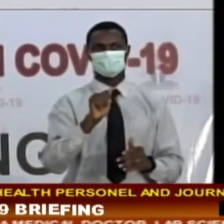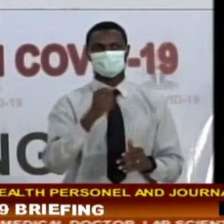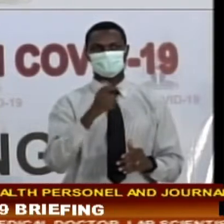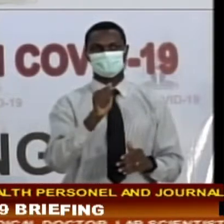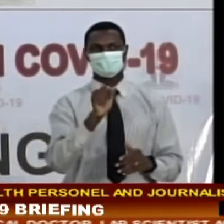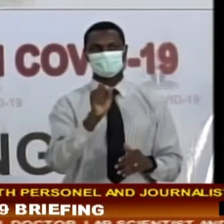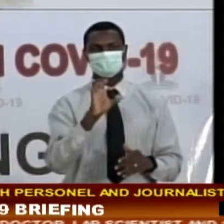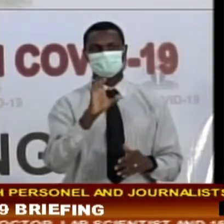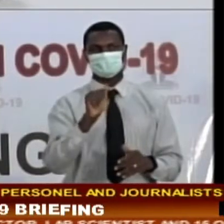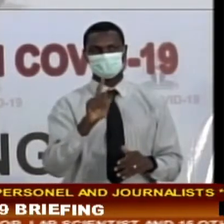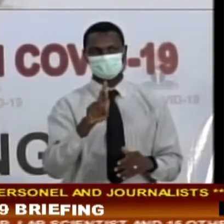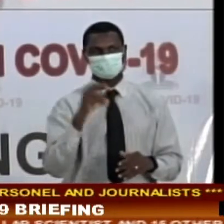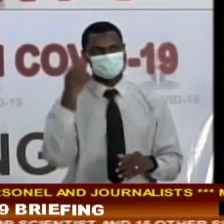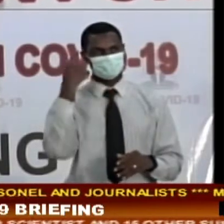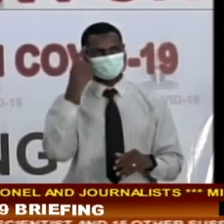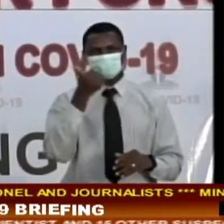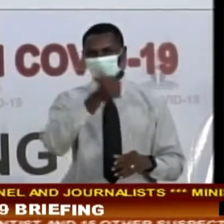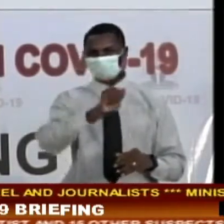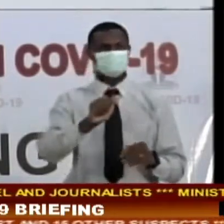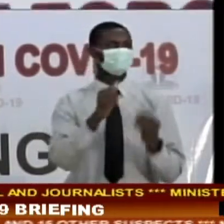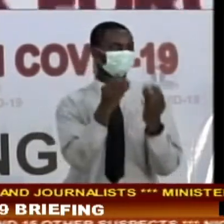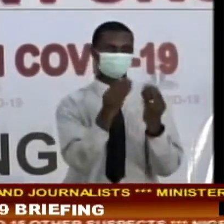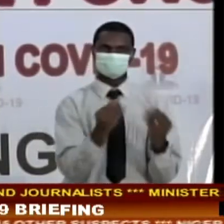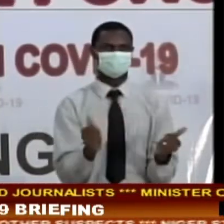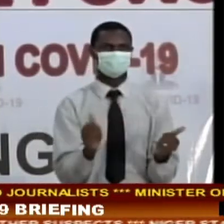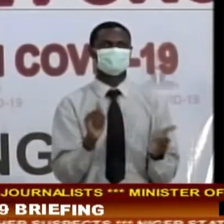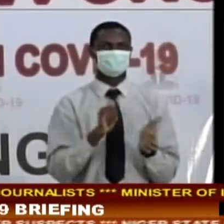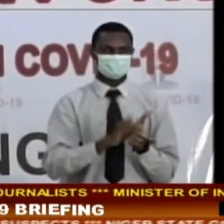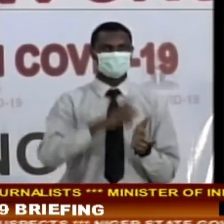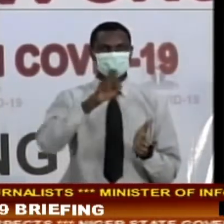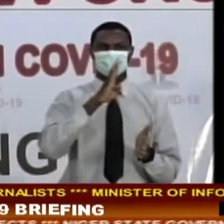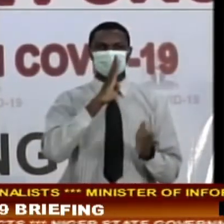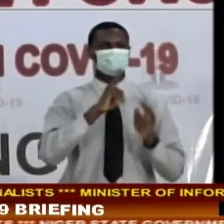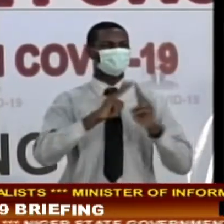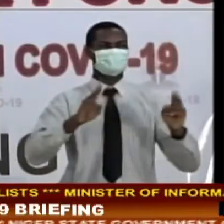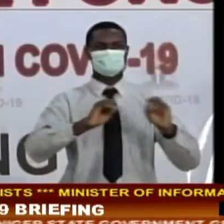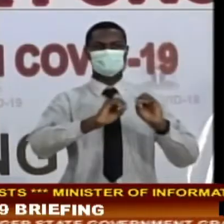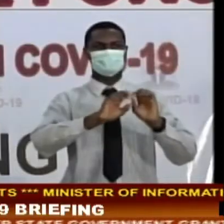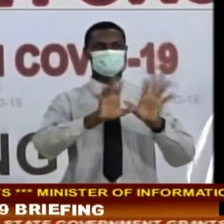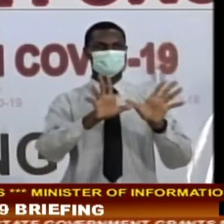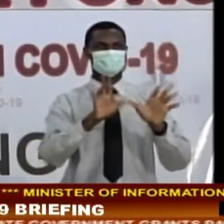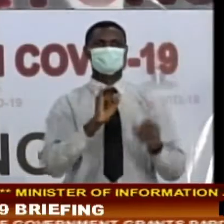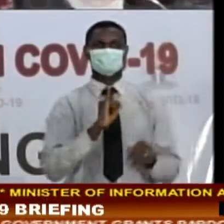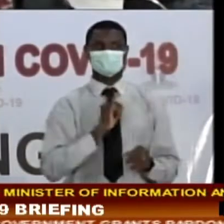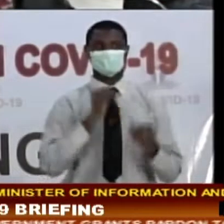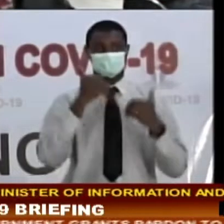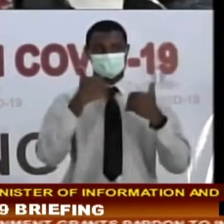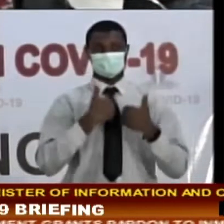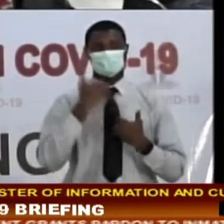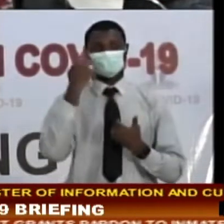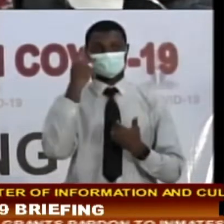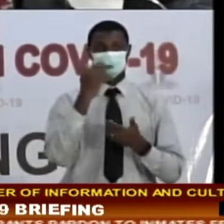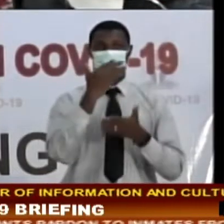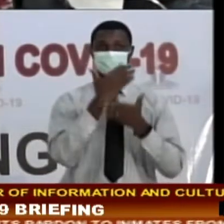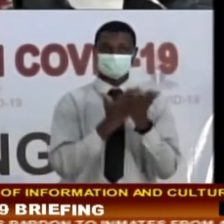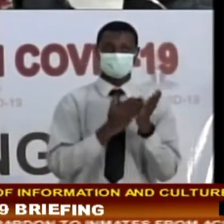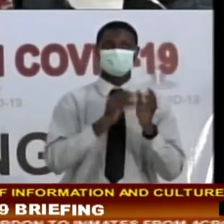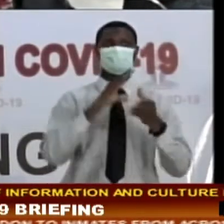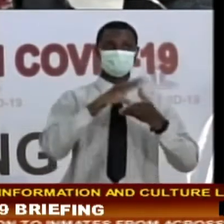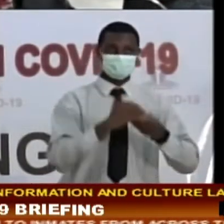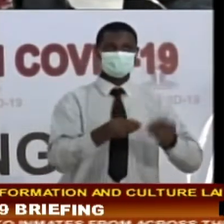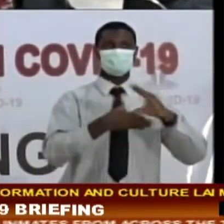solution that has to be very very clear because I've seen some narrative out